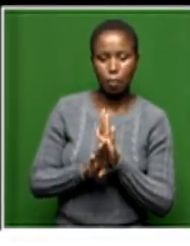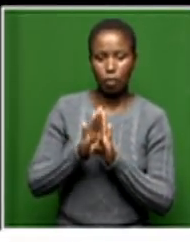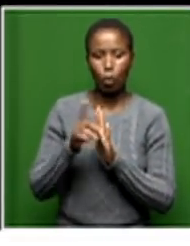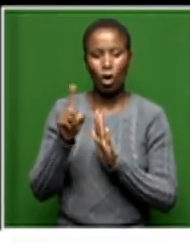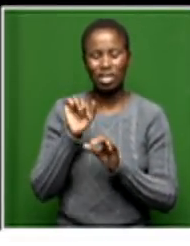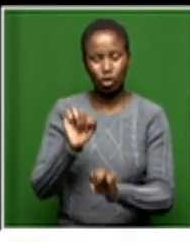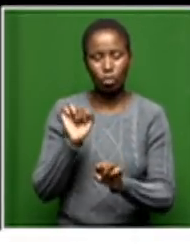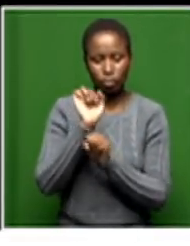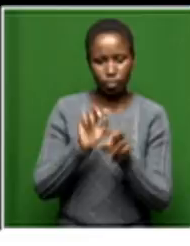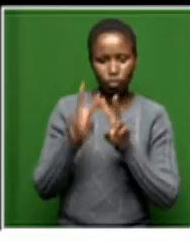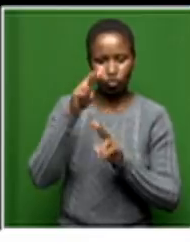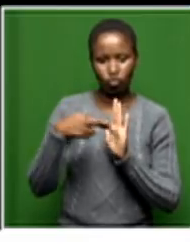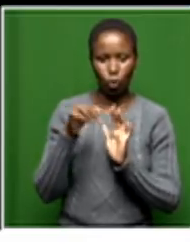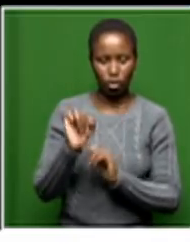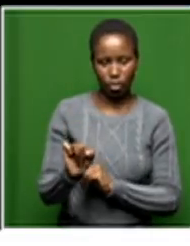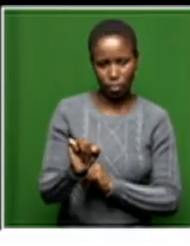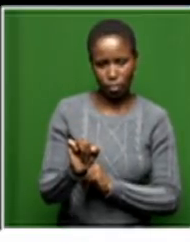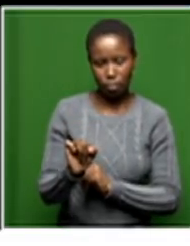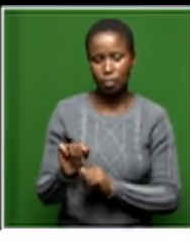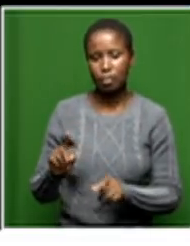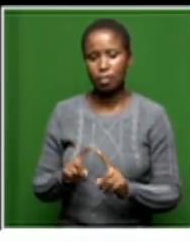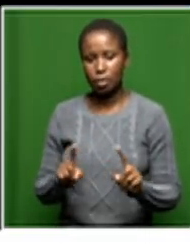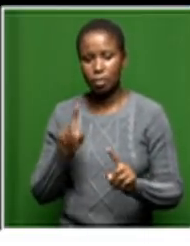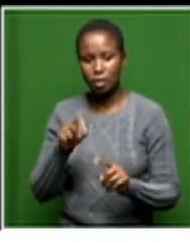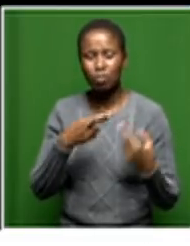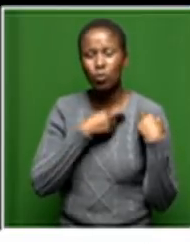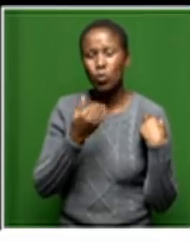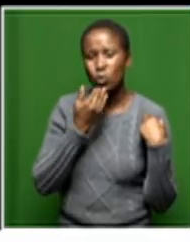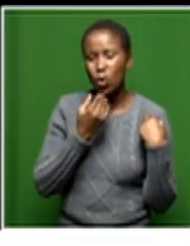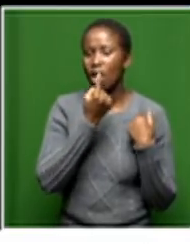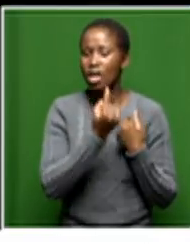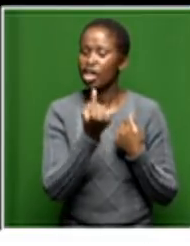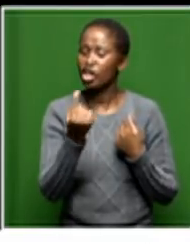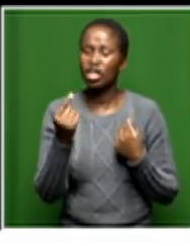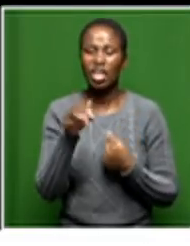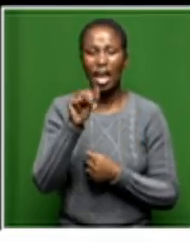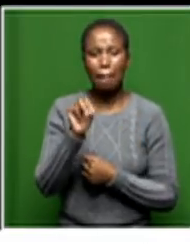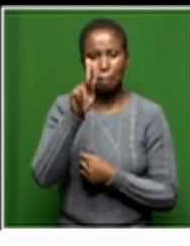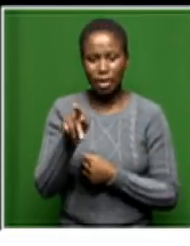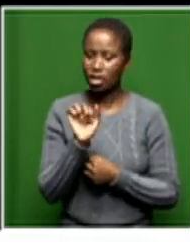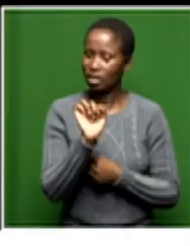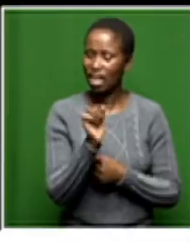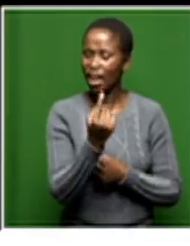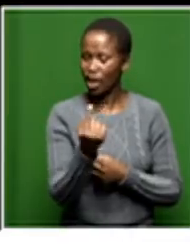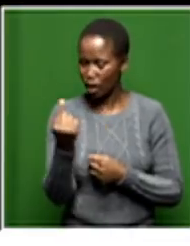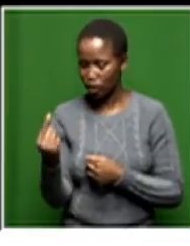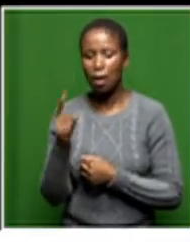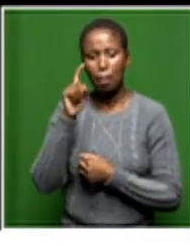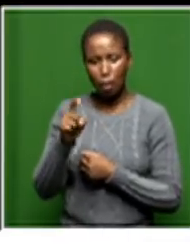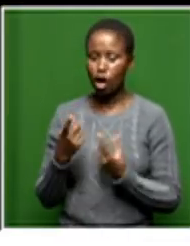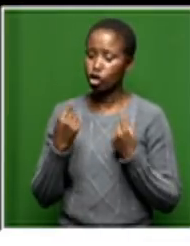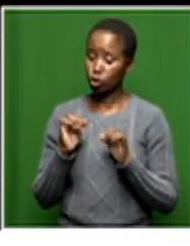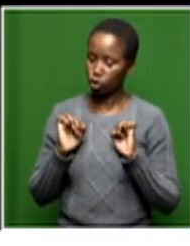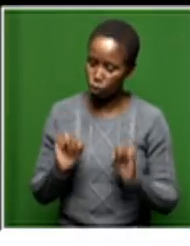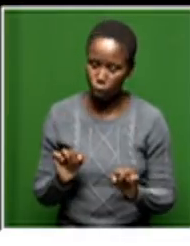oversight role, but we must be the duty of each and every MP to exercise his or her